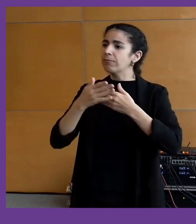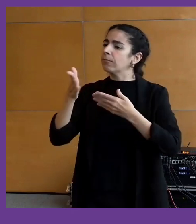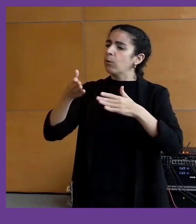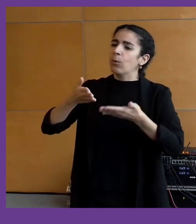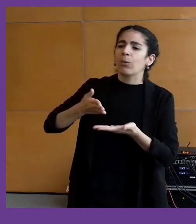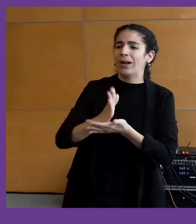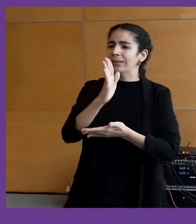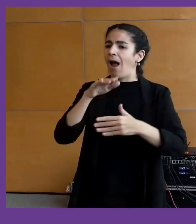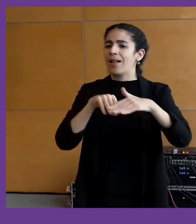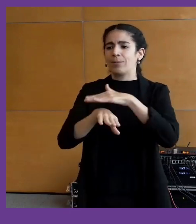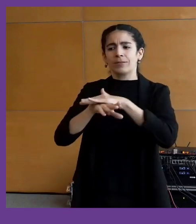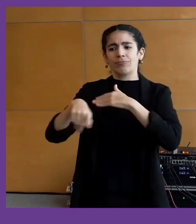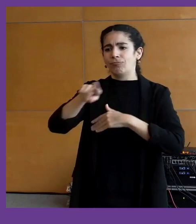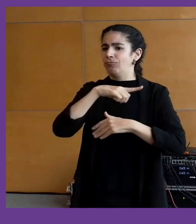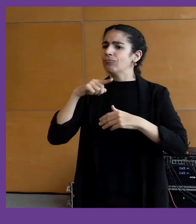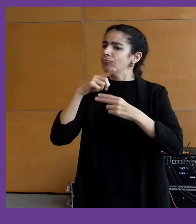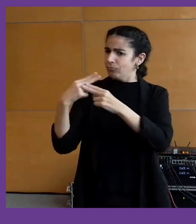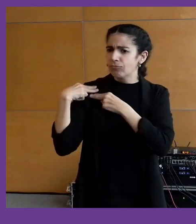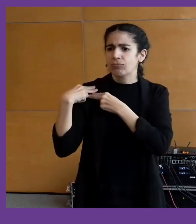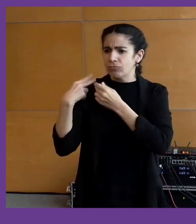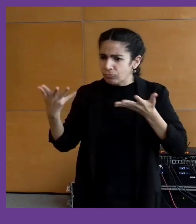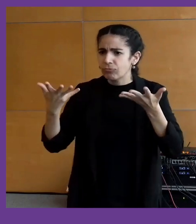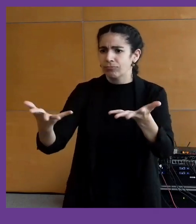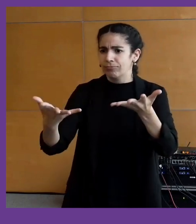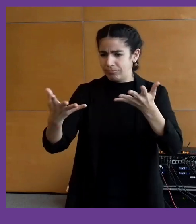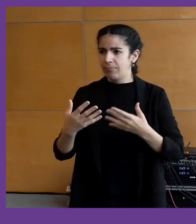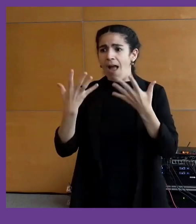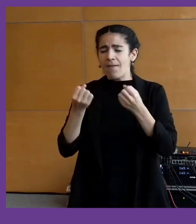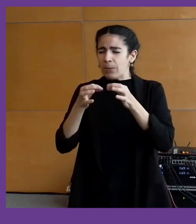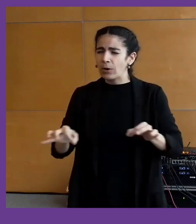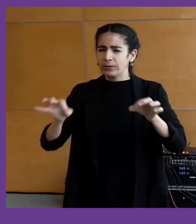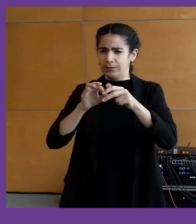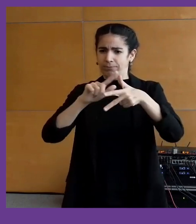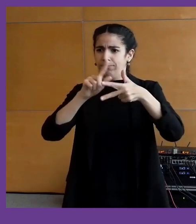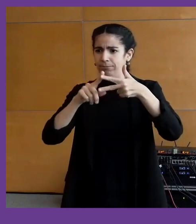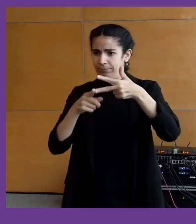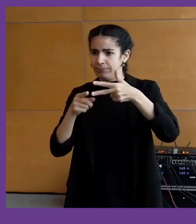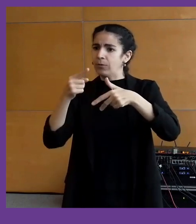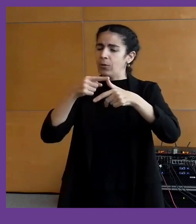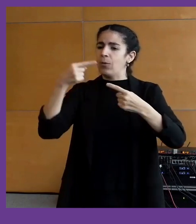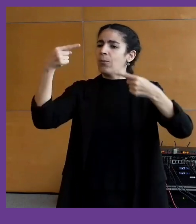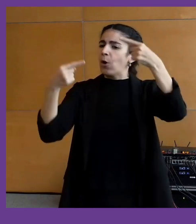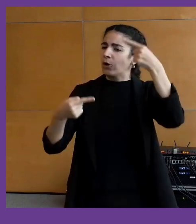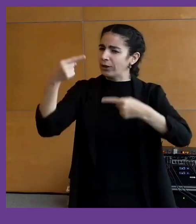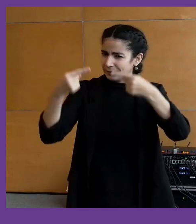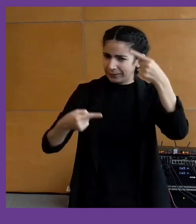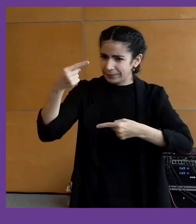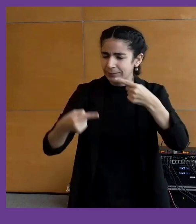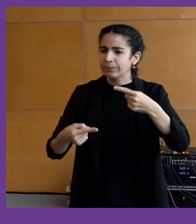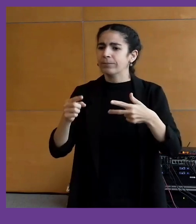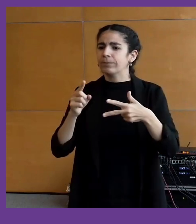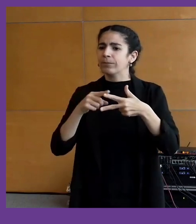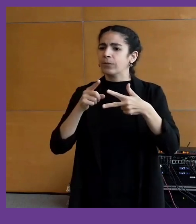technology, and politics. And in this center is led by Fundación, and then there